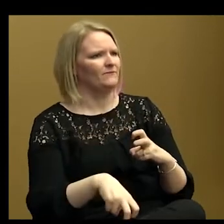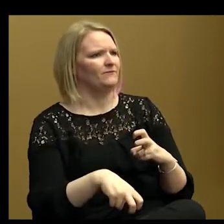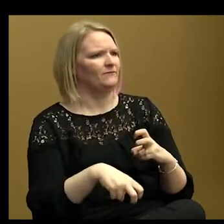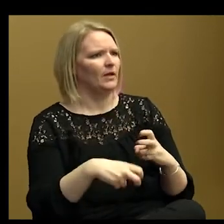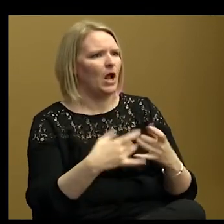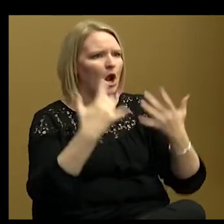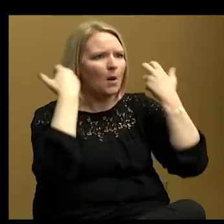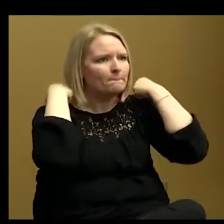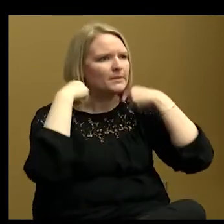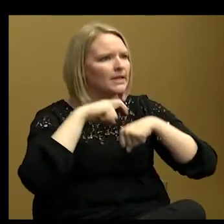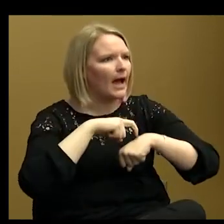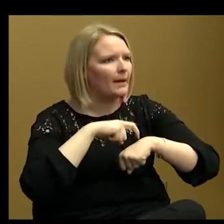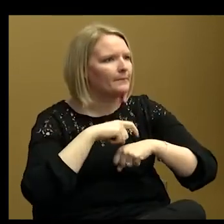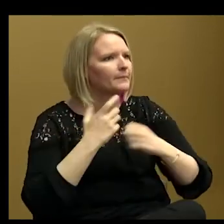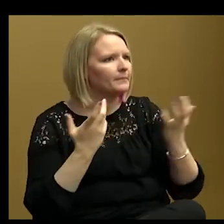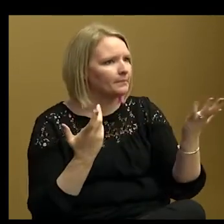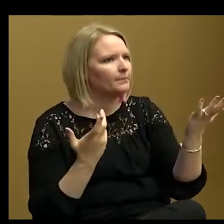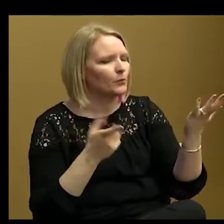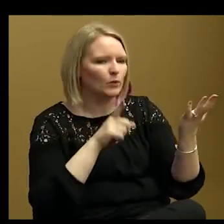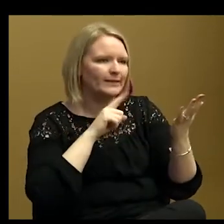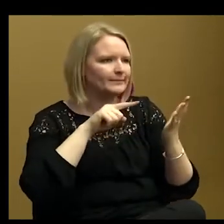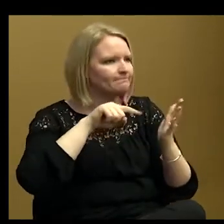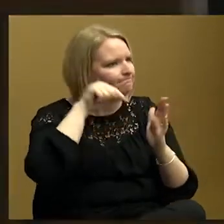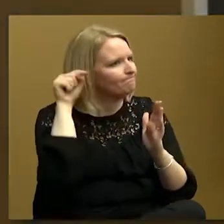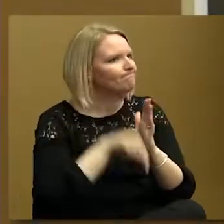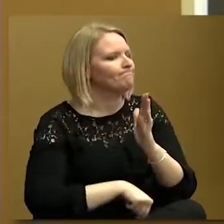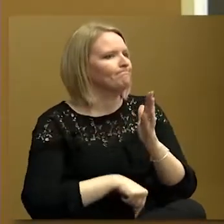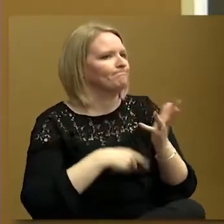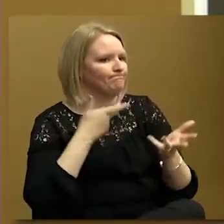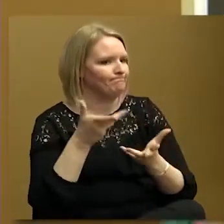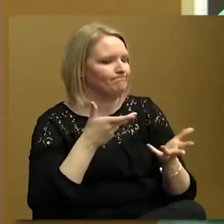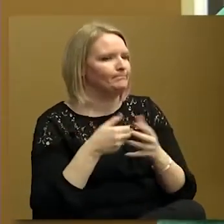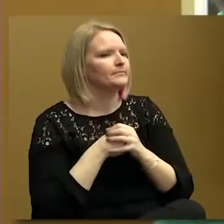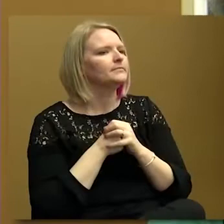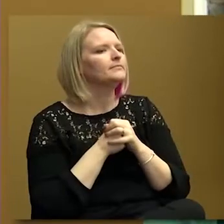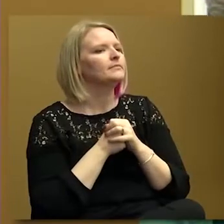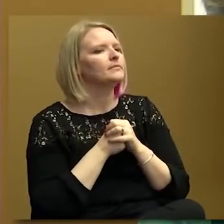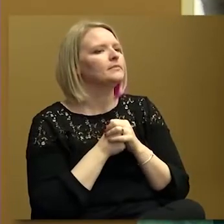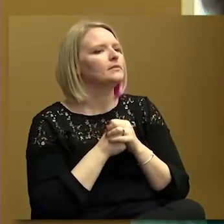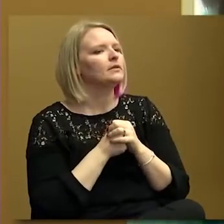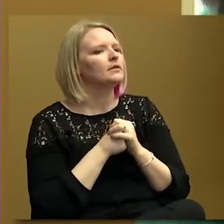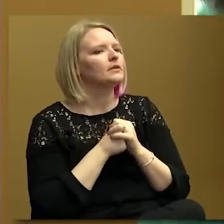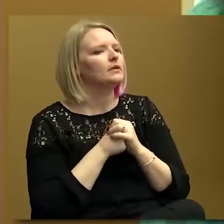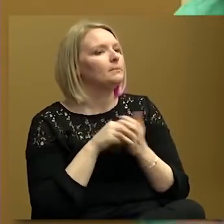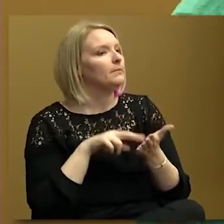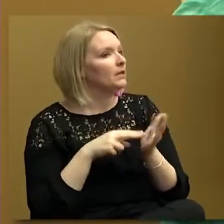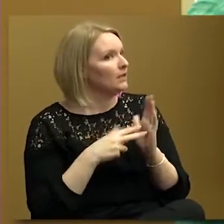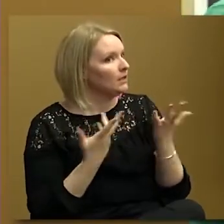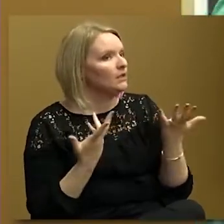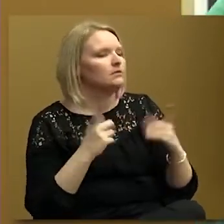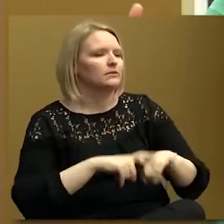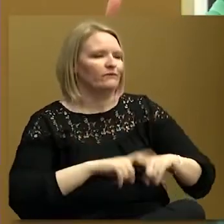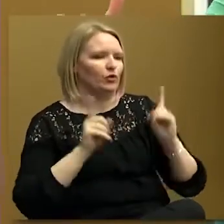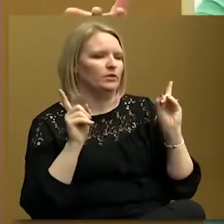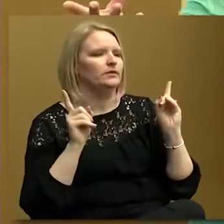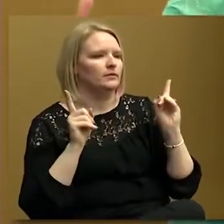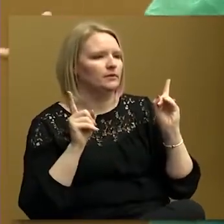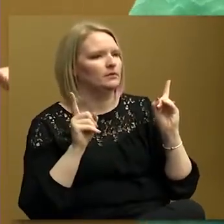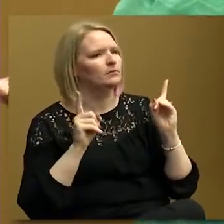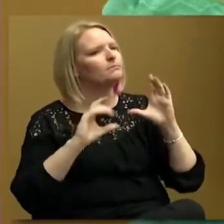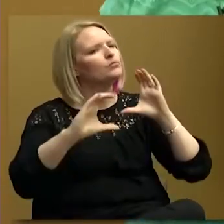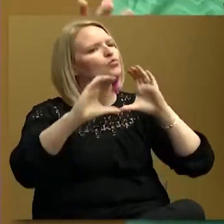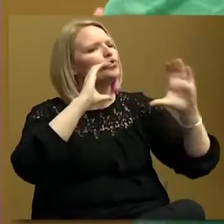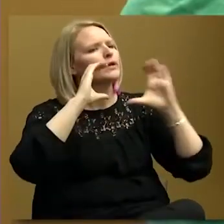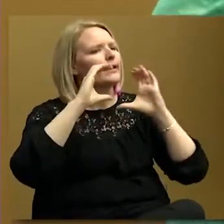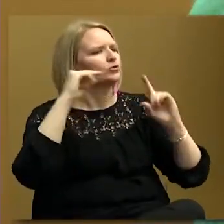time consuming, it's very intense. So that makes it a lot different. So what is